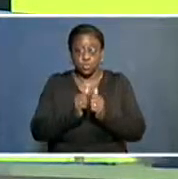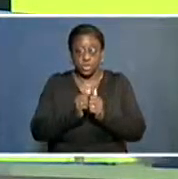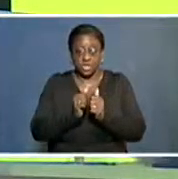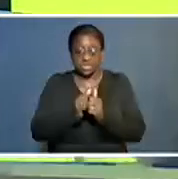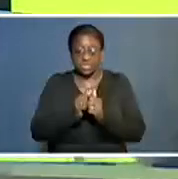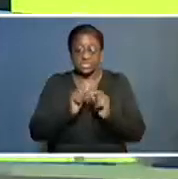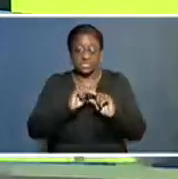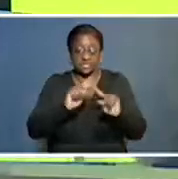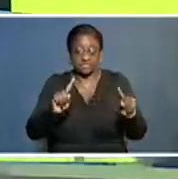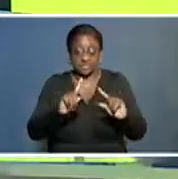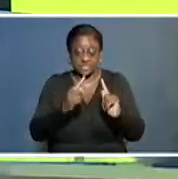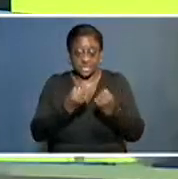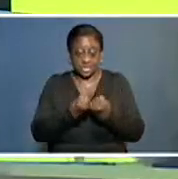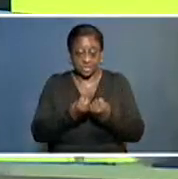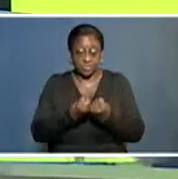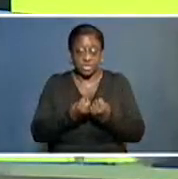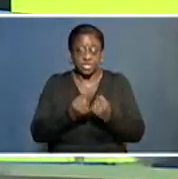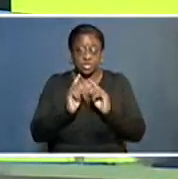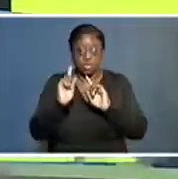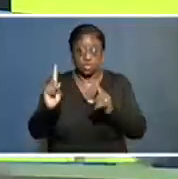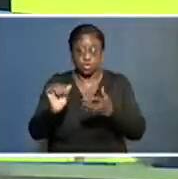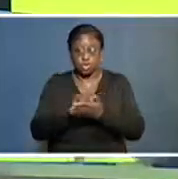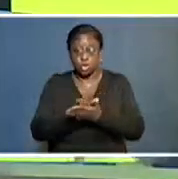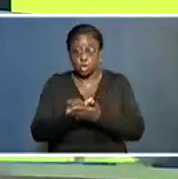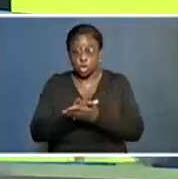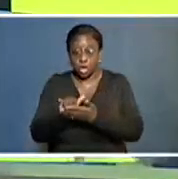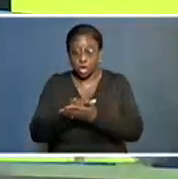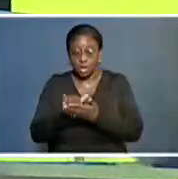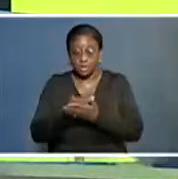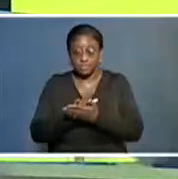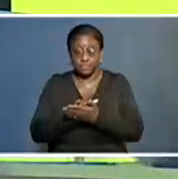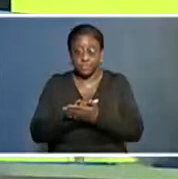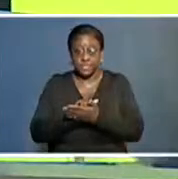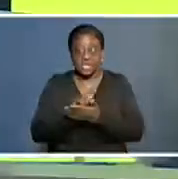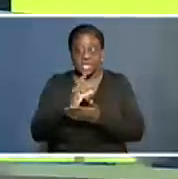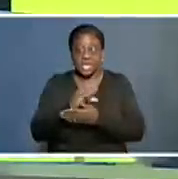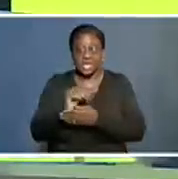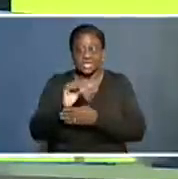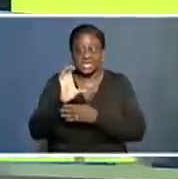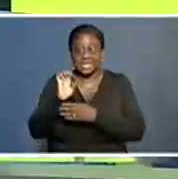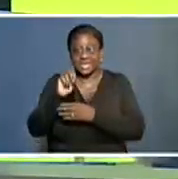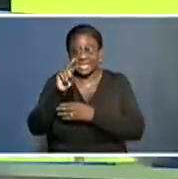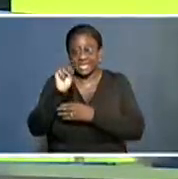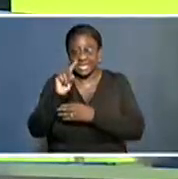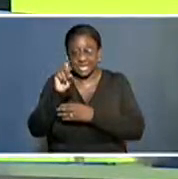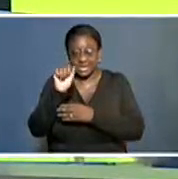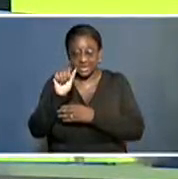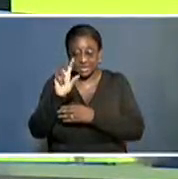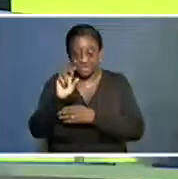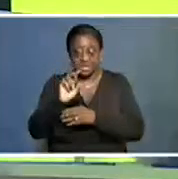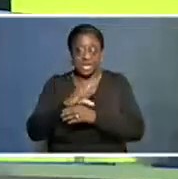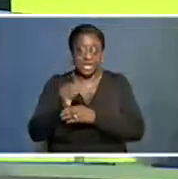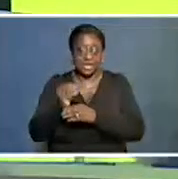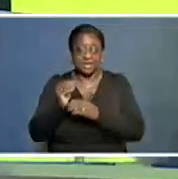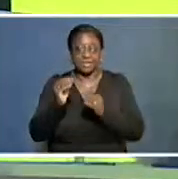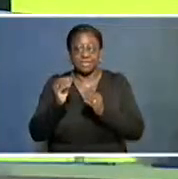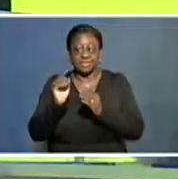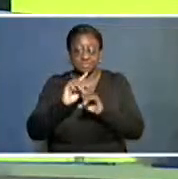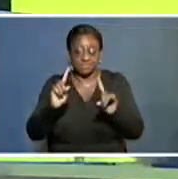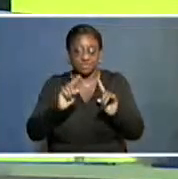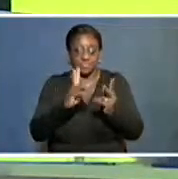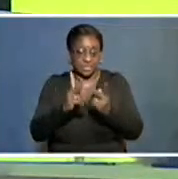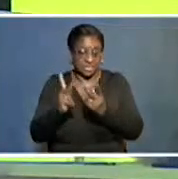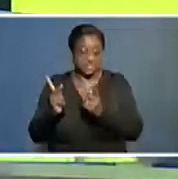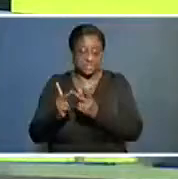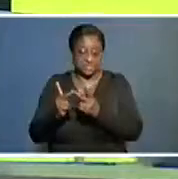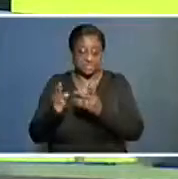marketing team. Other missions include New York at the end of September and Toronto, Canada, with other cities to be added later in the year.